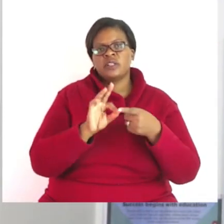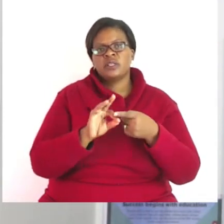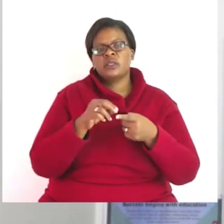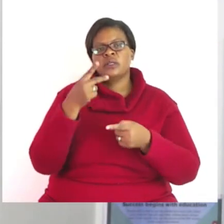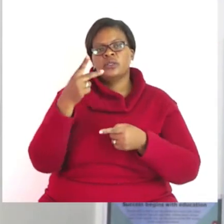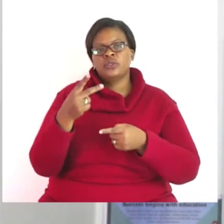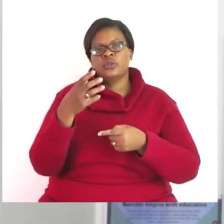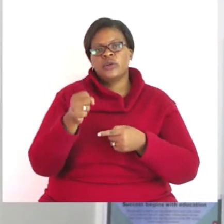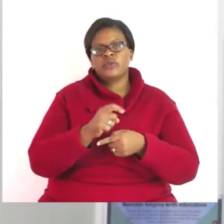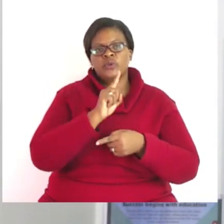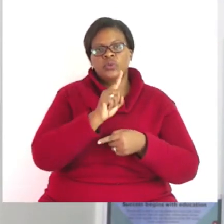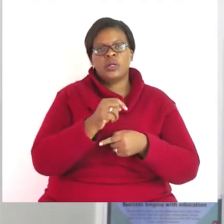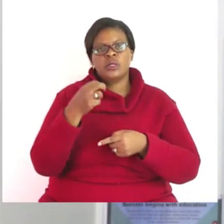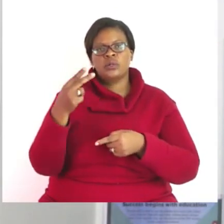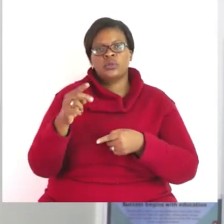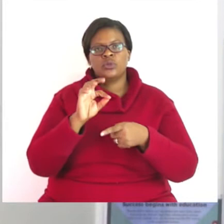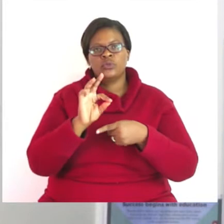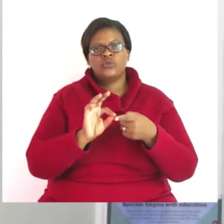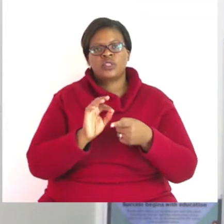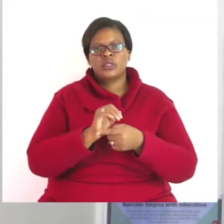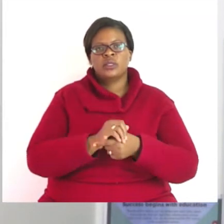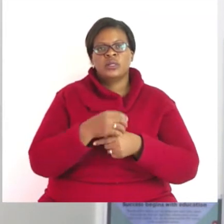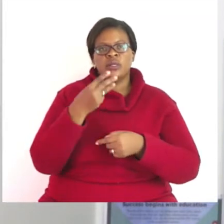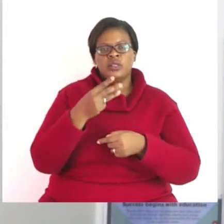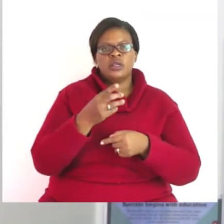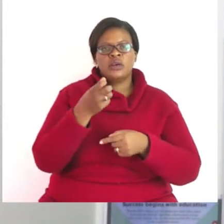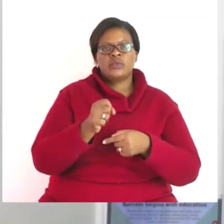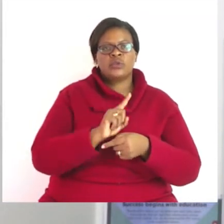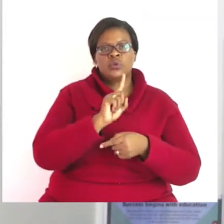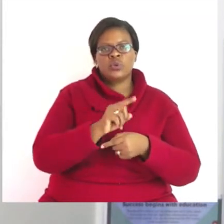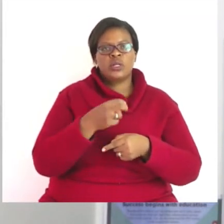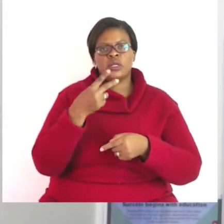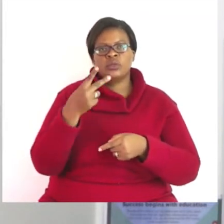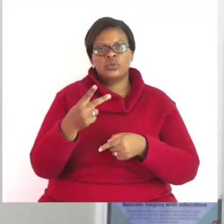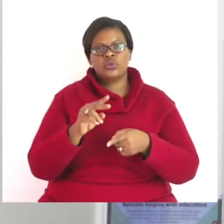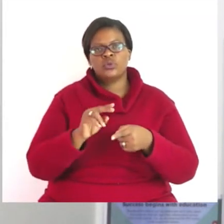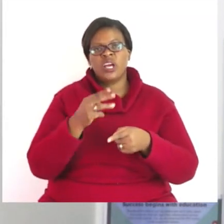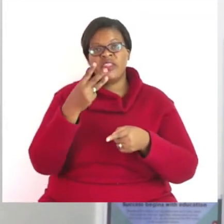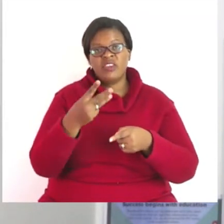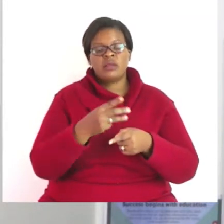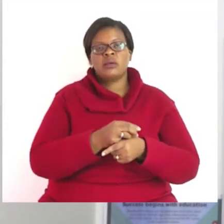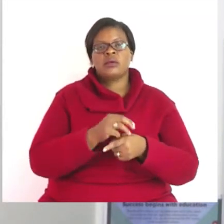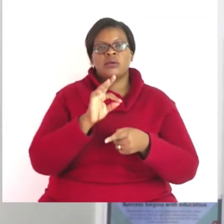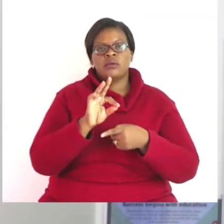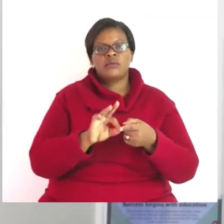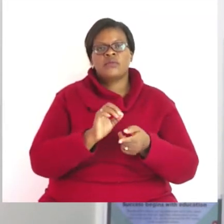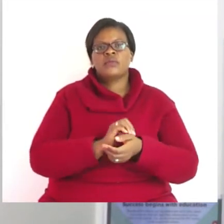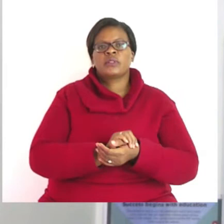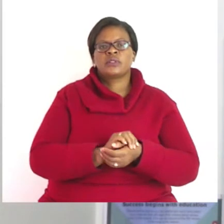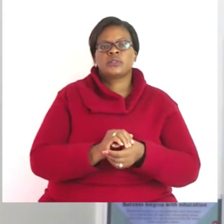and 2. 1 and 2. 3 have got 1 and 3.